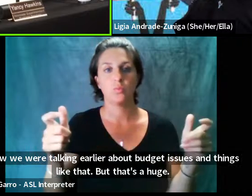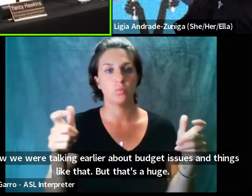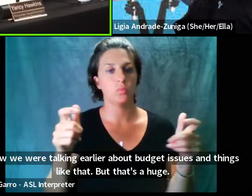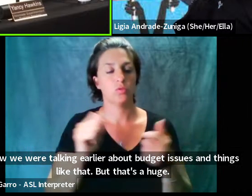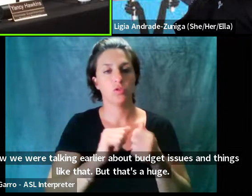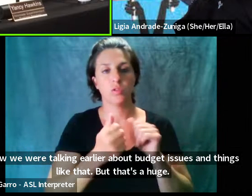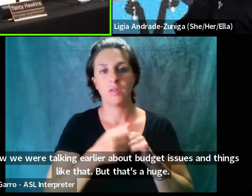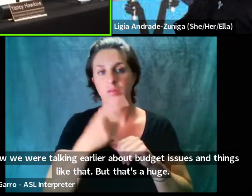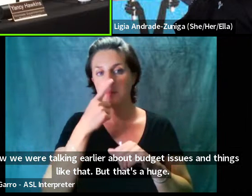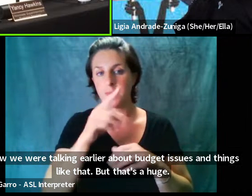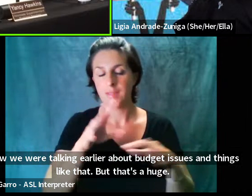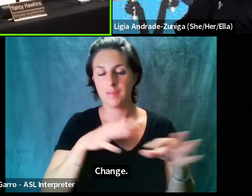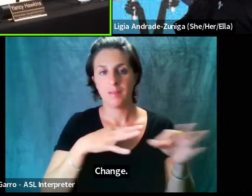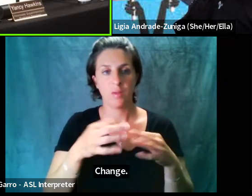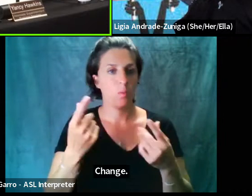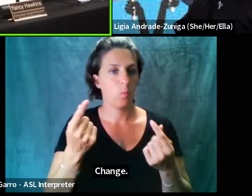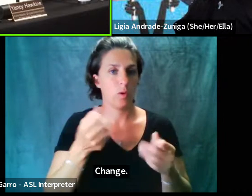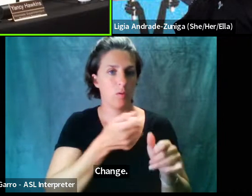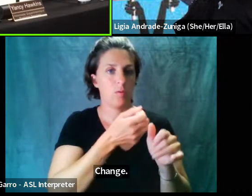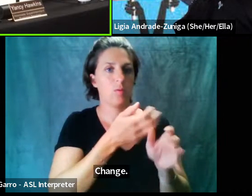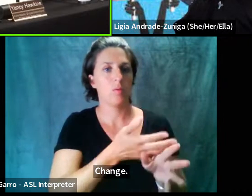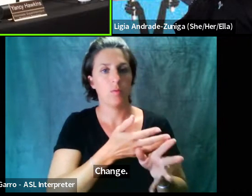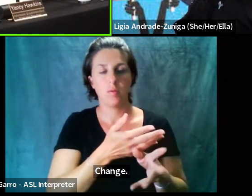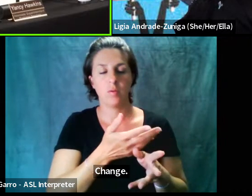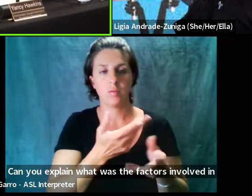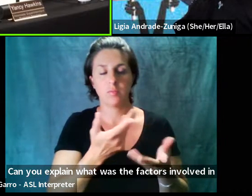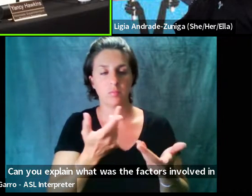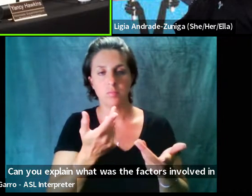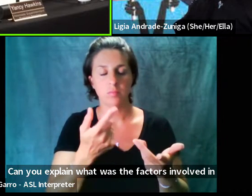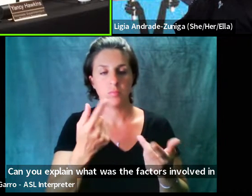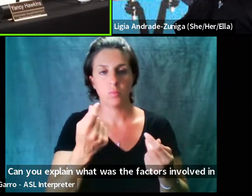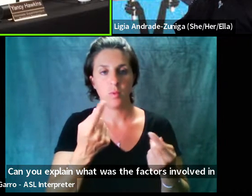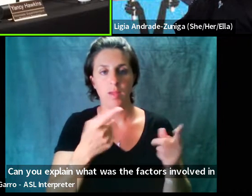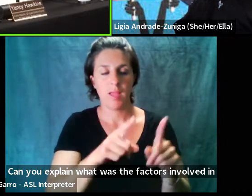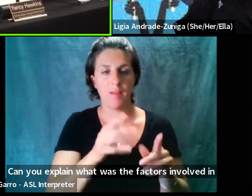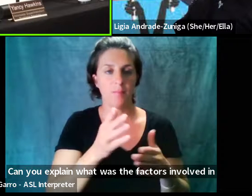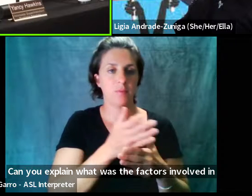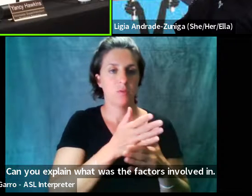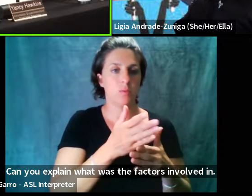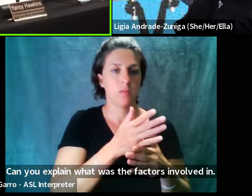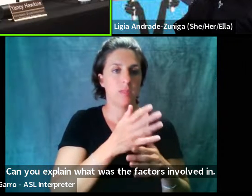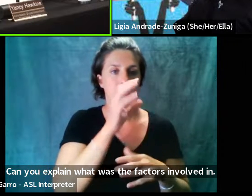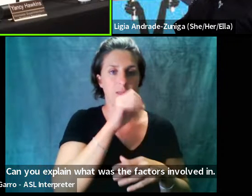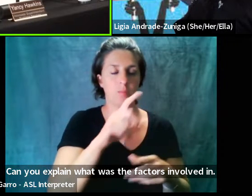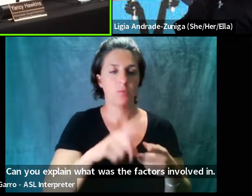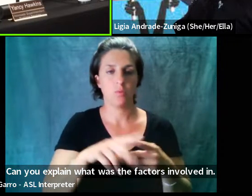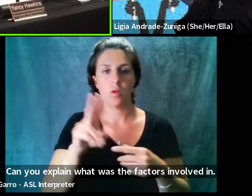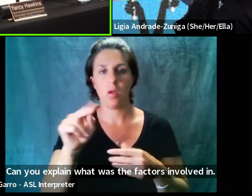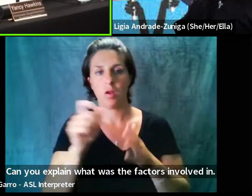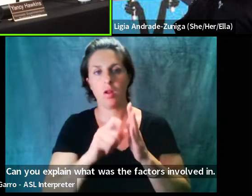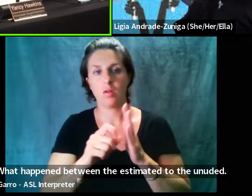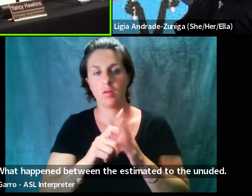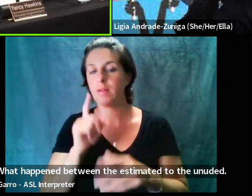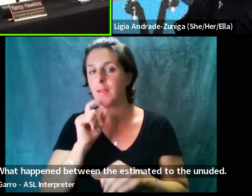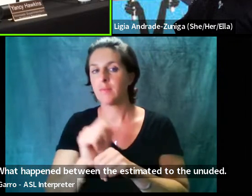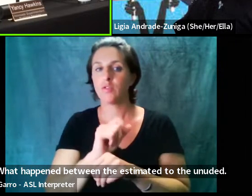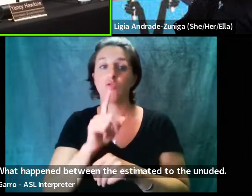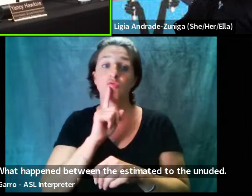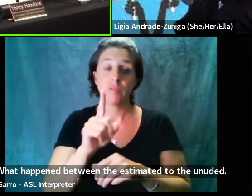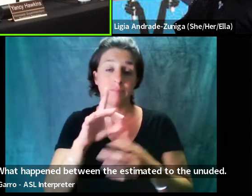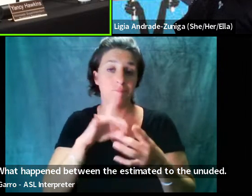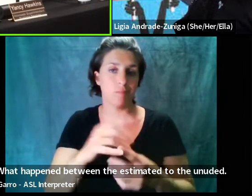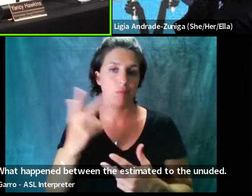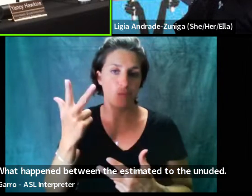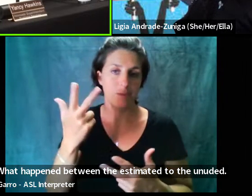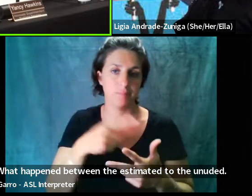you explain what was the factors involved and what happened between the estimated to the unaudited? Absolutely. It's really due to three factors.